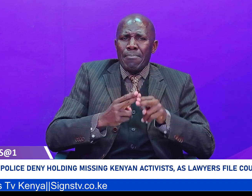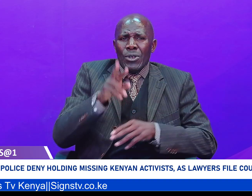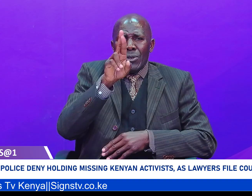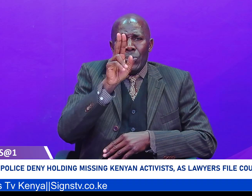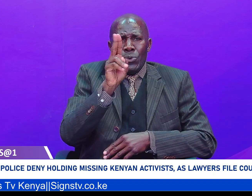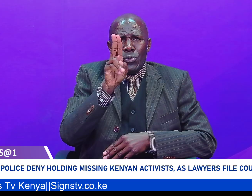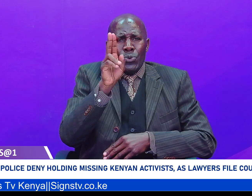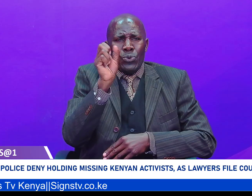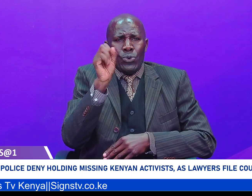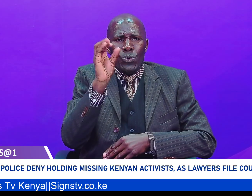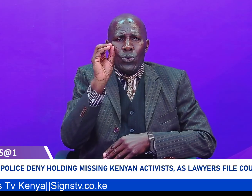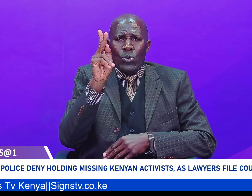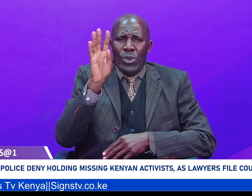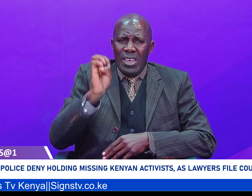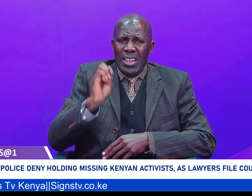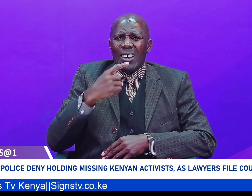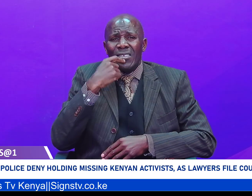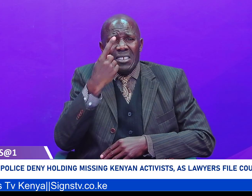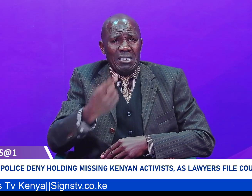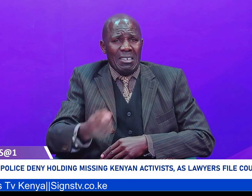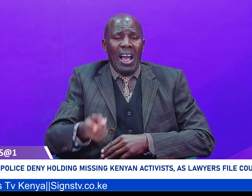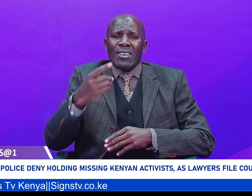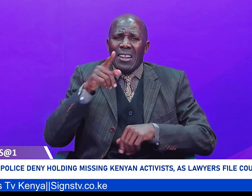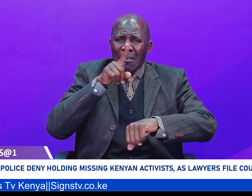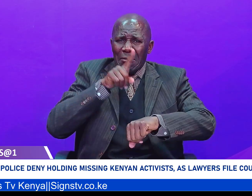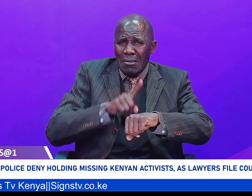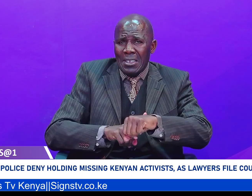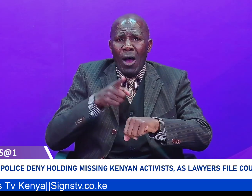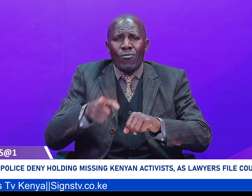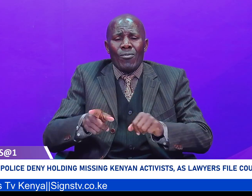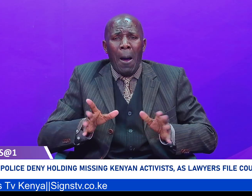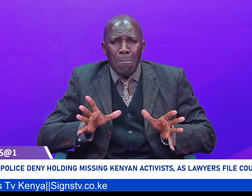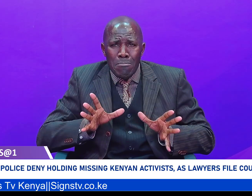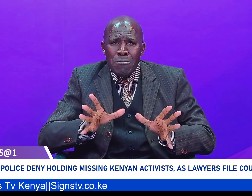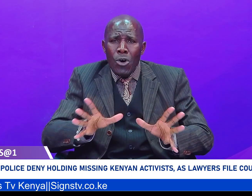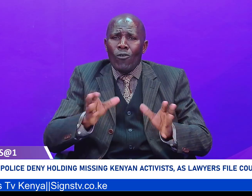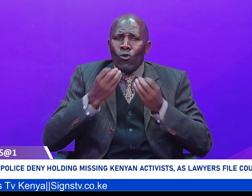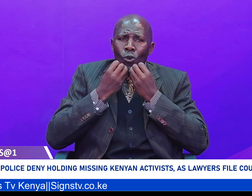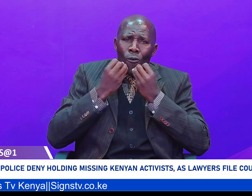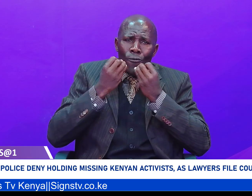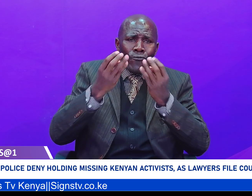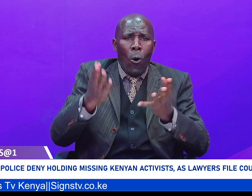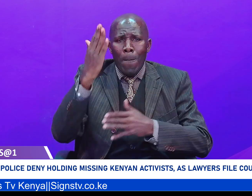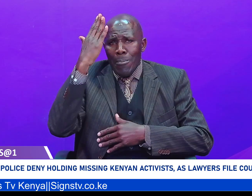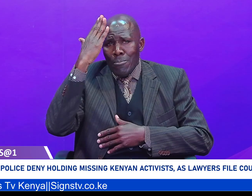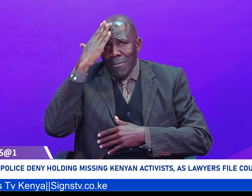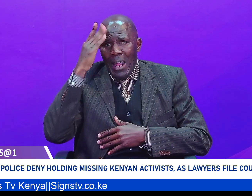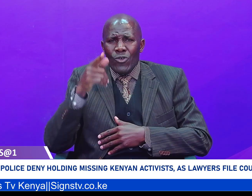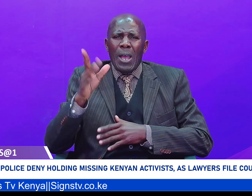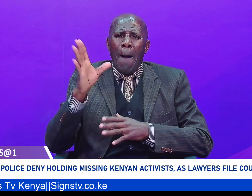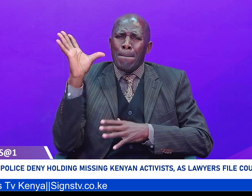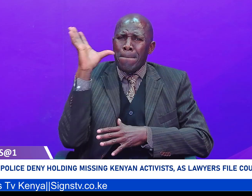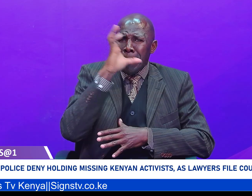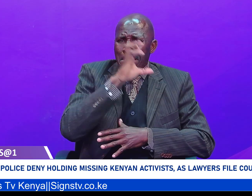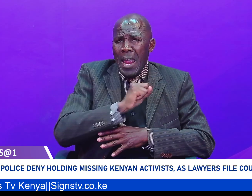Uganda police spokesperson Kituma Rusoke denied during a press briefing Monday